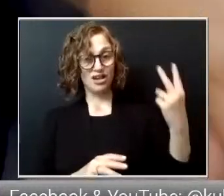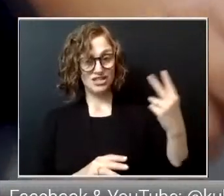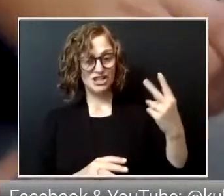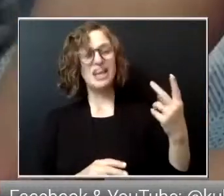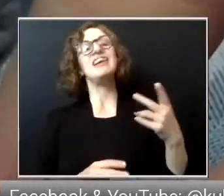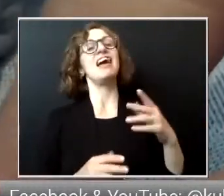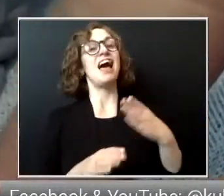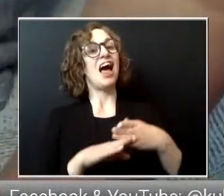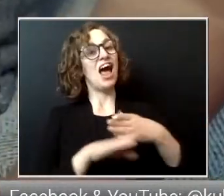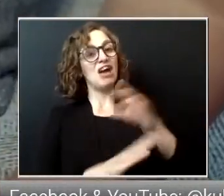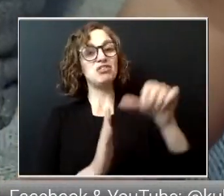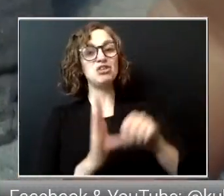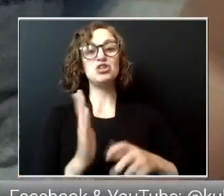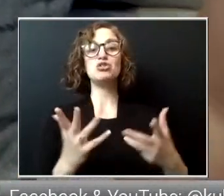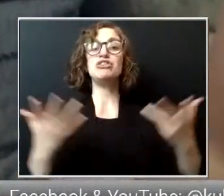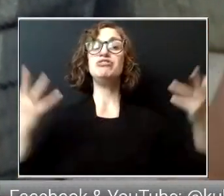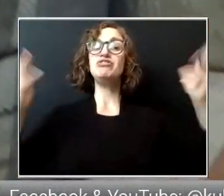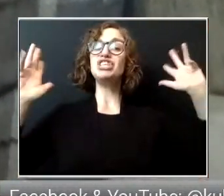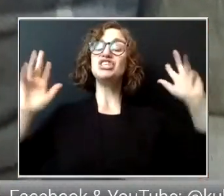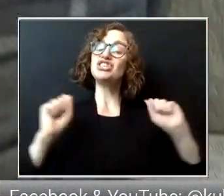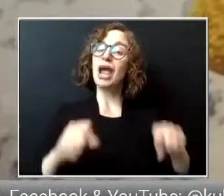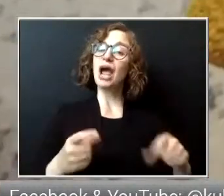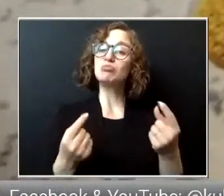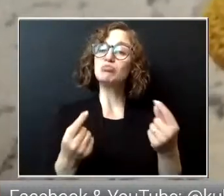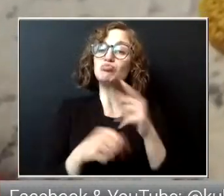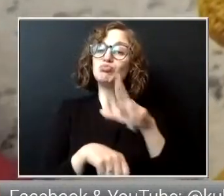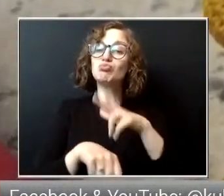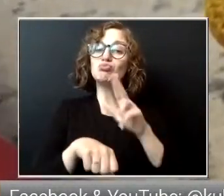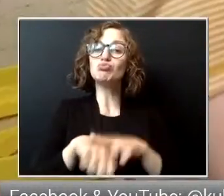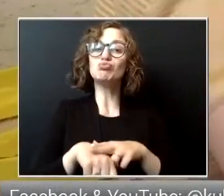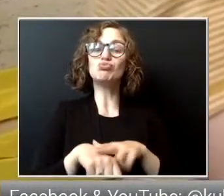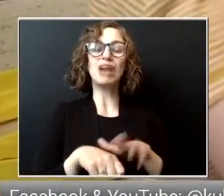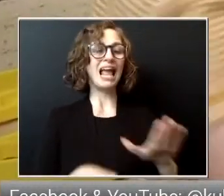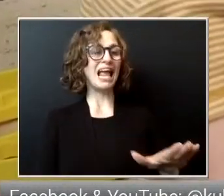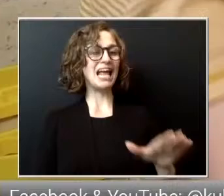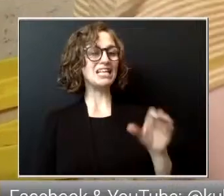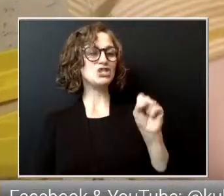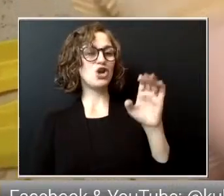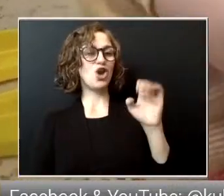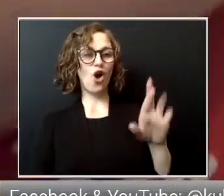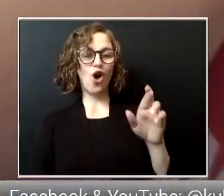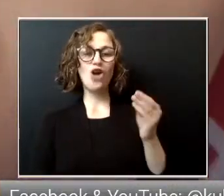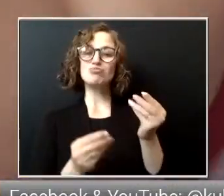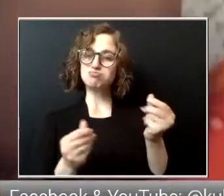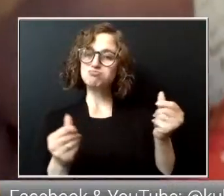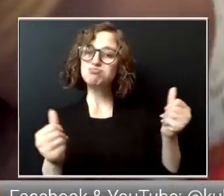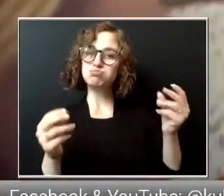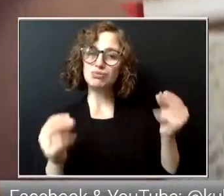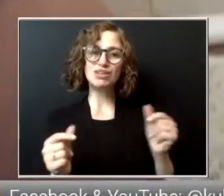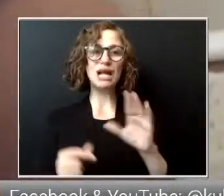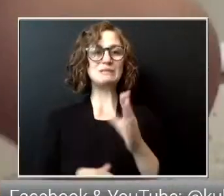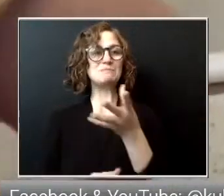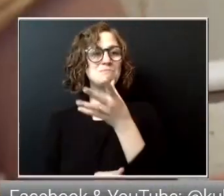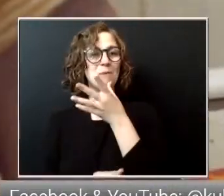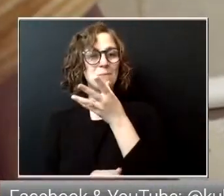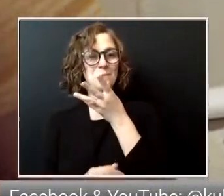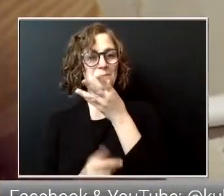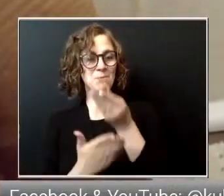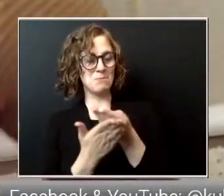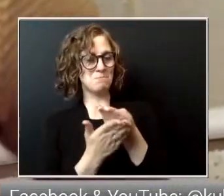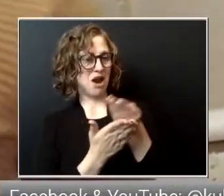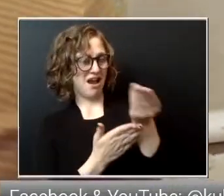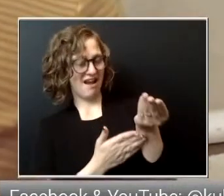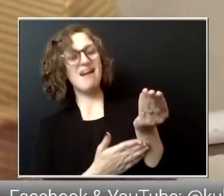do. Archie's scars are fading fast. His mom bought him this lion with a scar on his chest and a